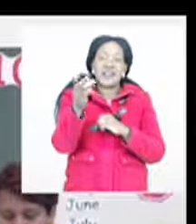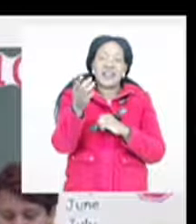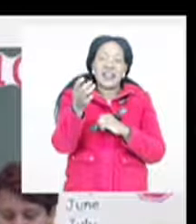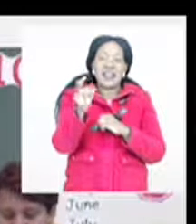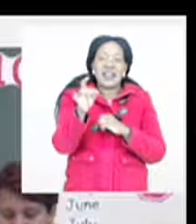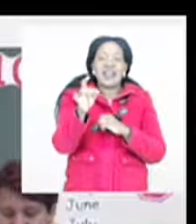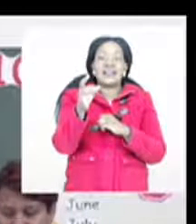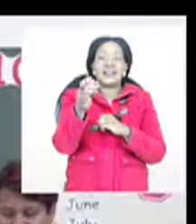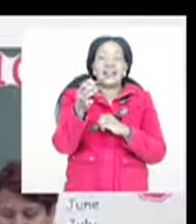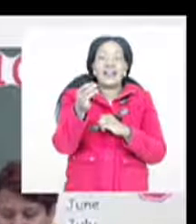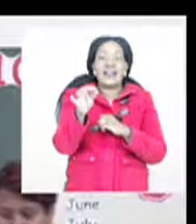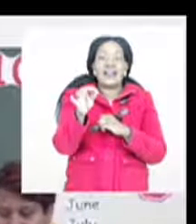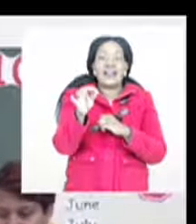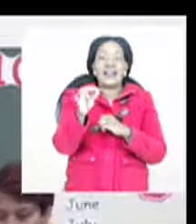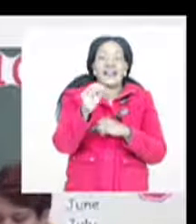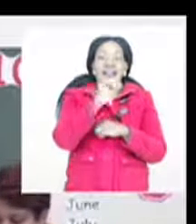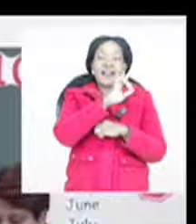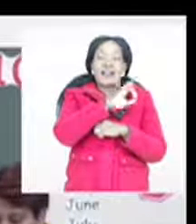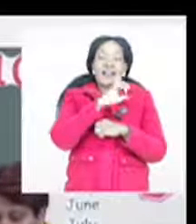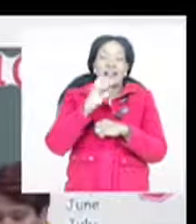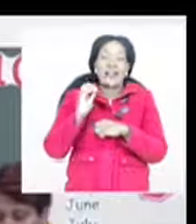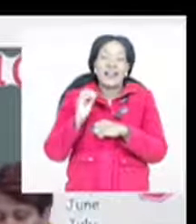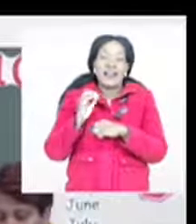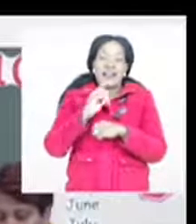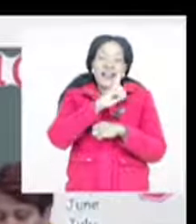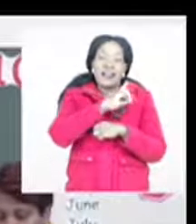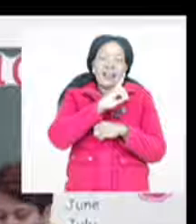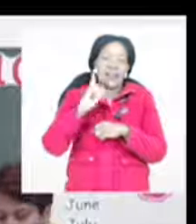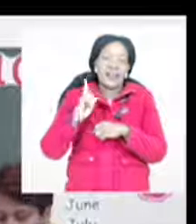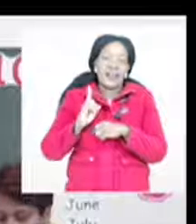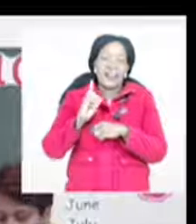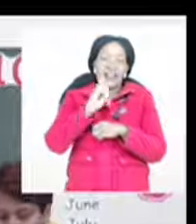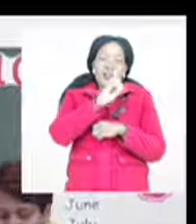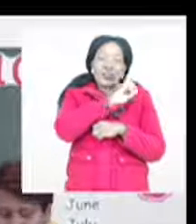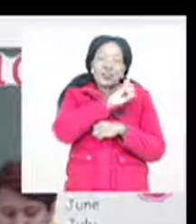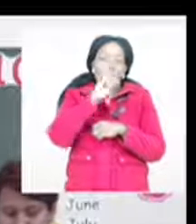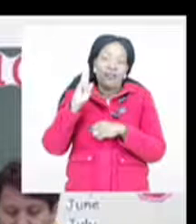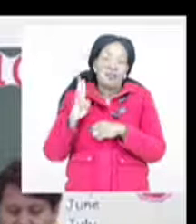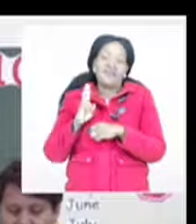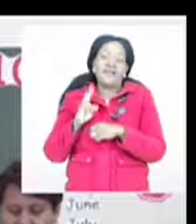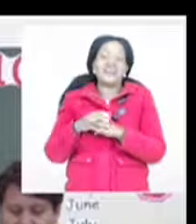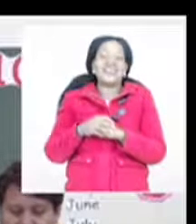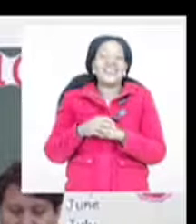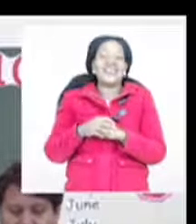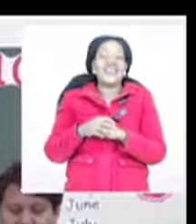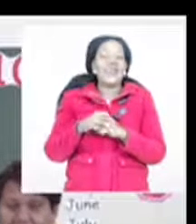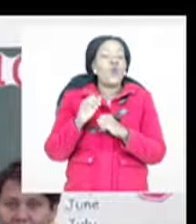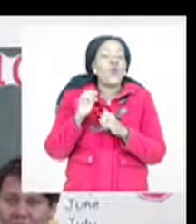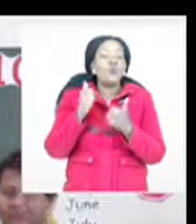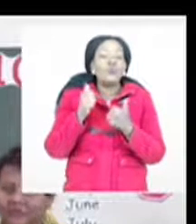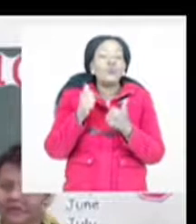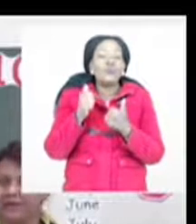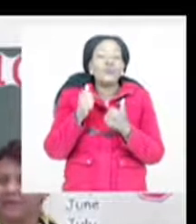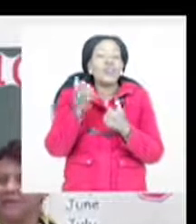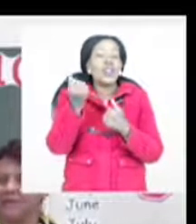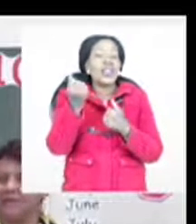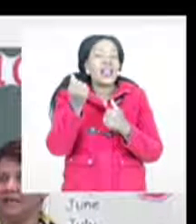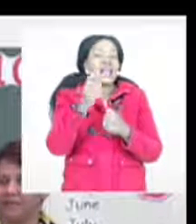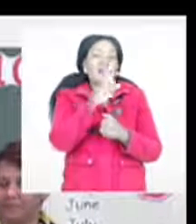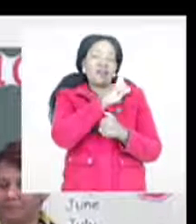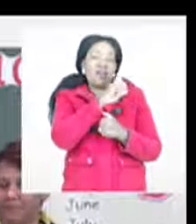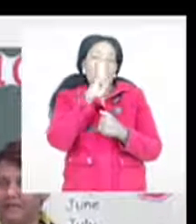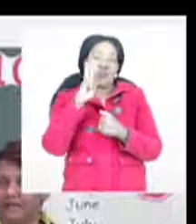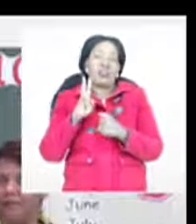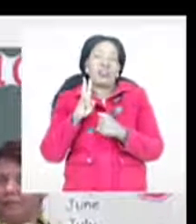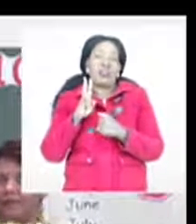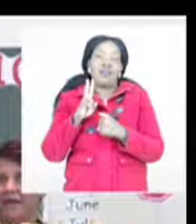7, 8, 9, 10, 11, 12. Wow, there is 12 cupcakes in